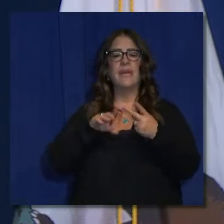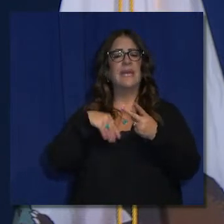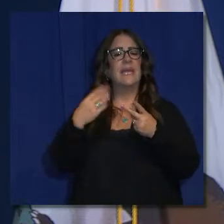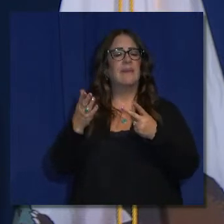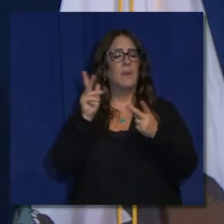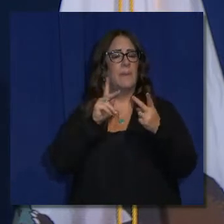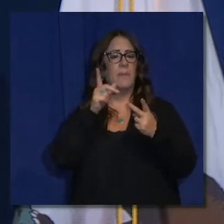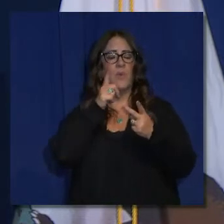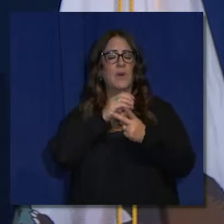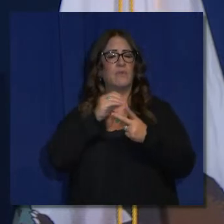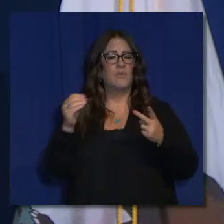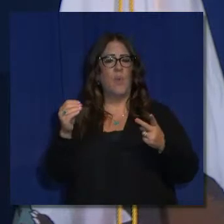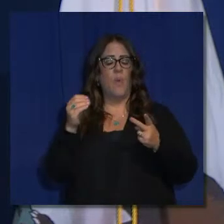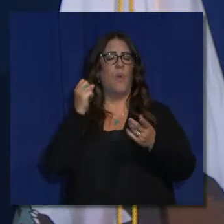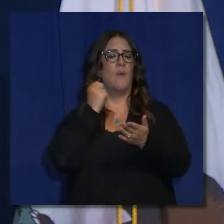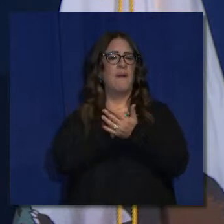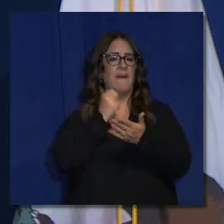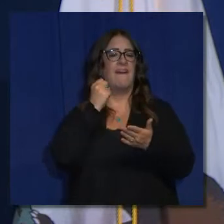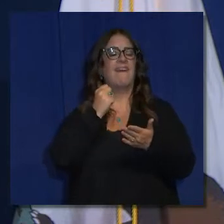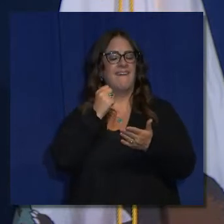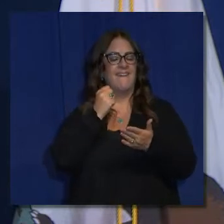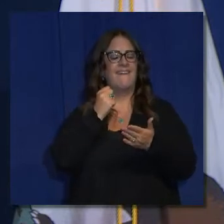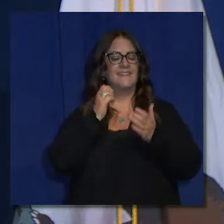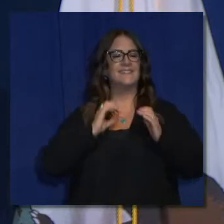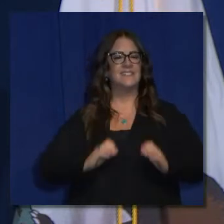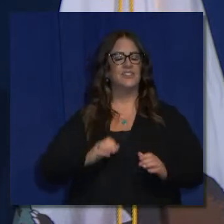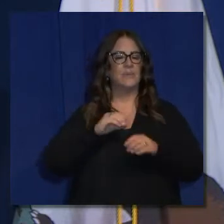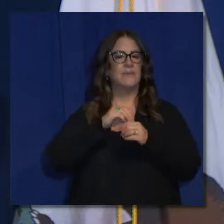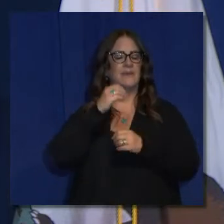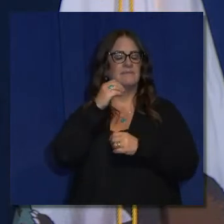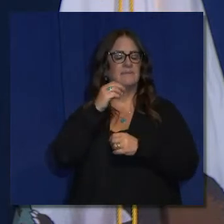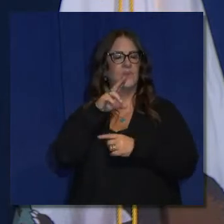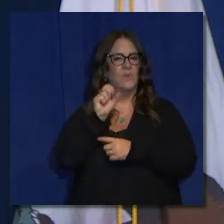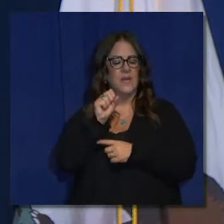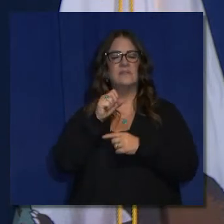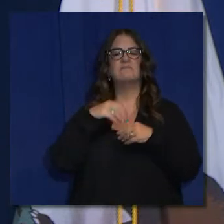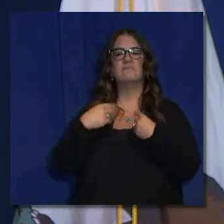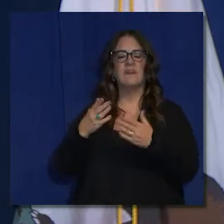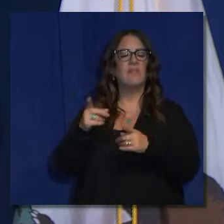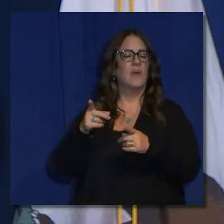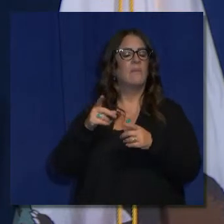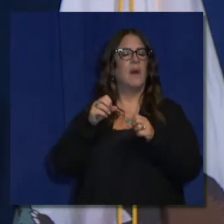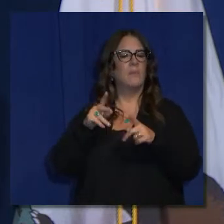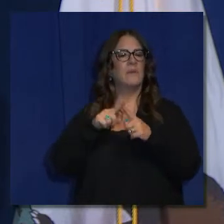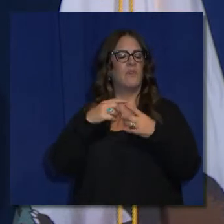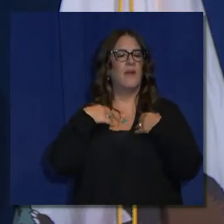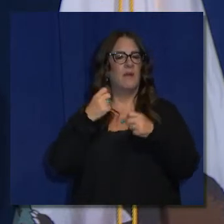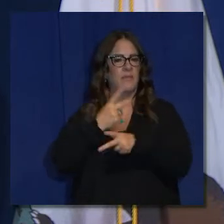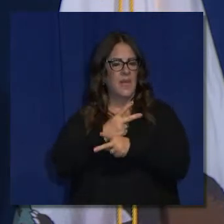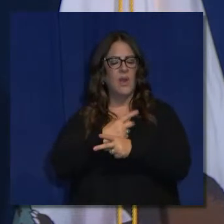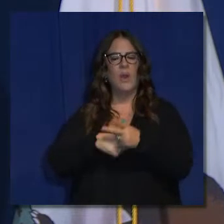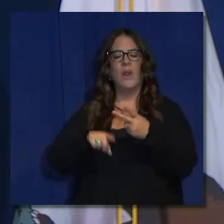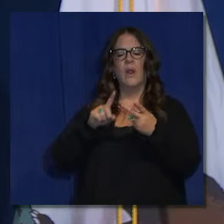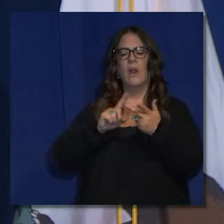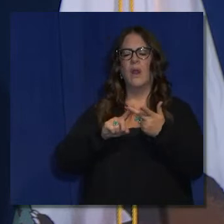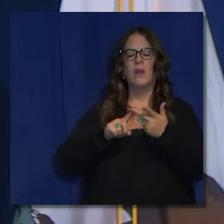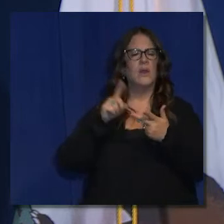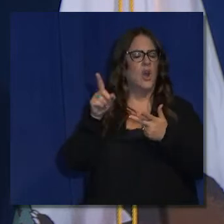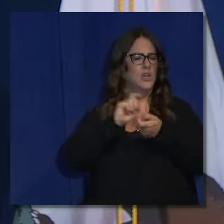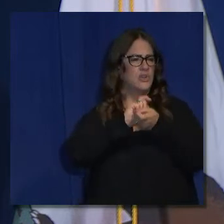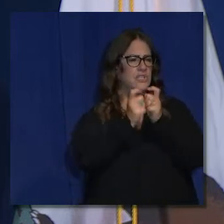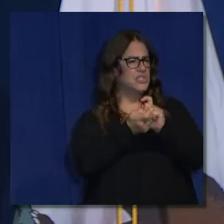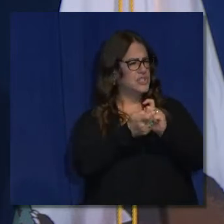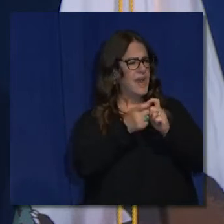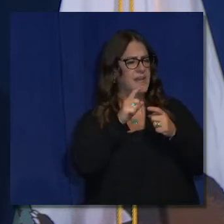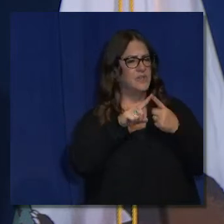people, adding subsidies for middle-income people. But this still doesn't put forward a plan to move California toward a single-payer system, which is